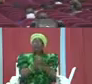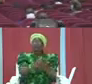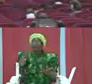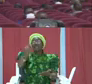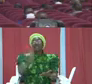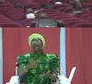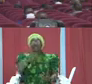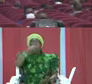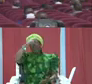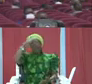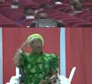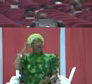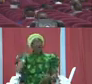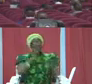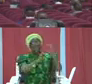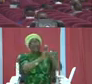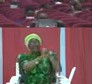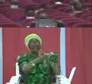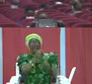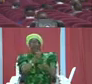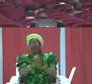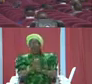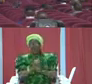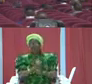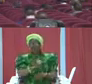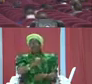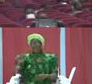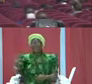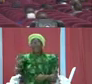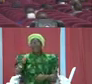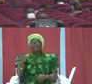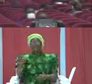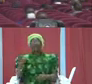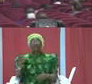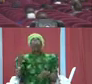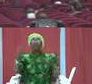Because Elijah got a second wind